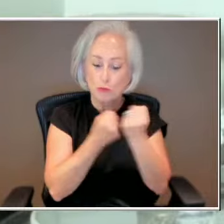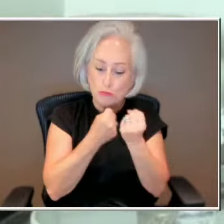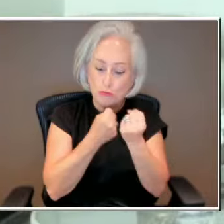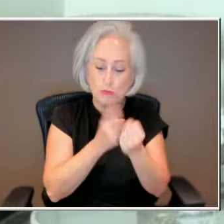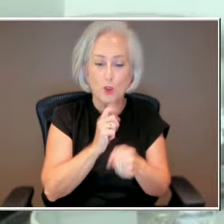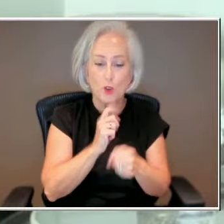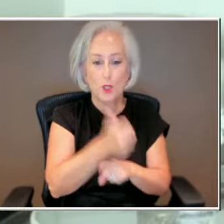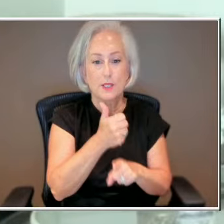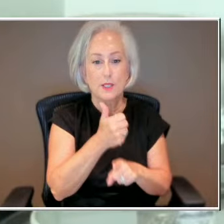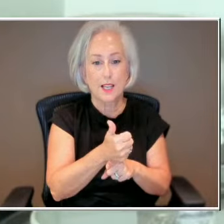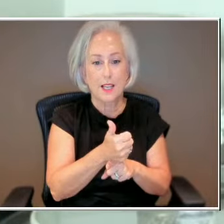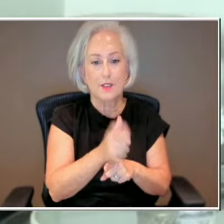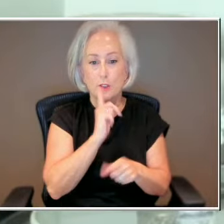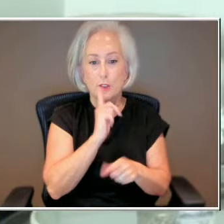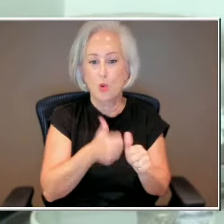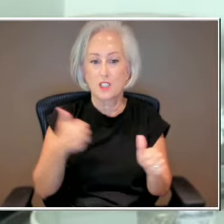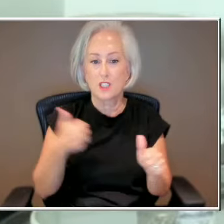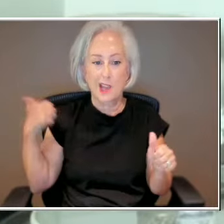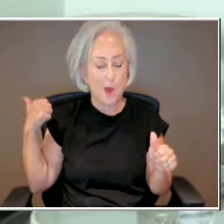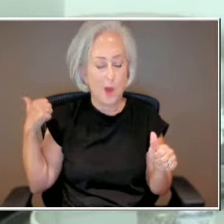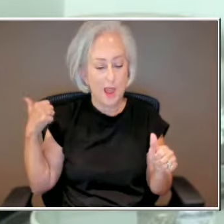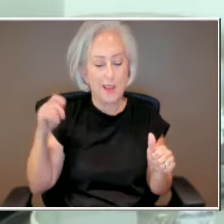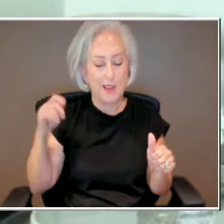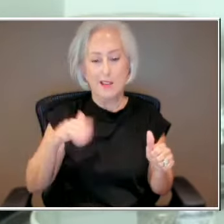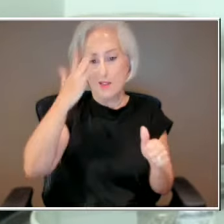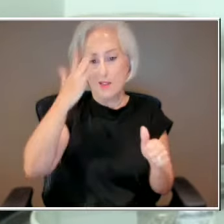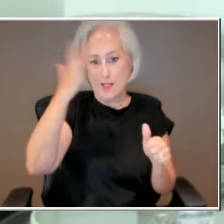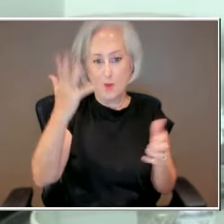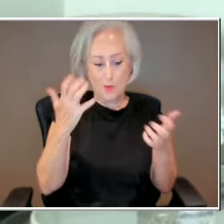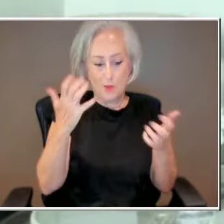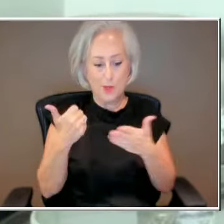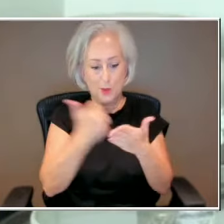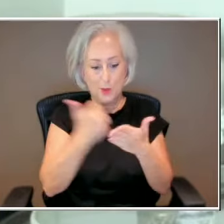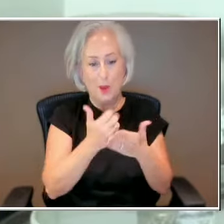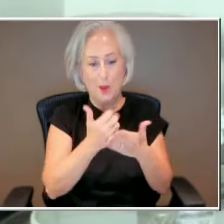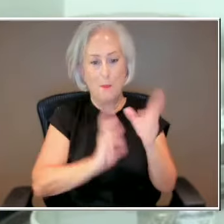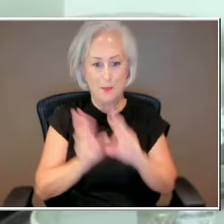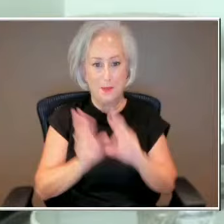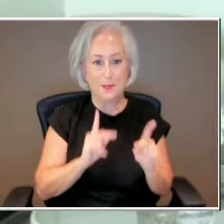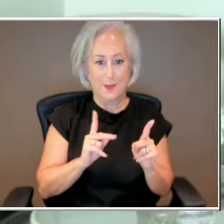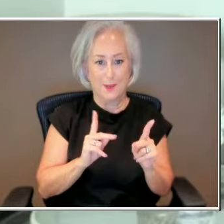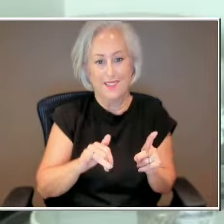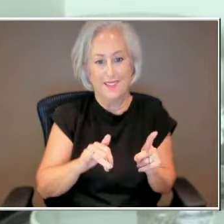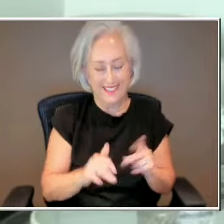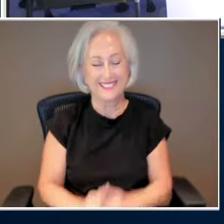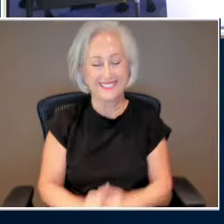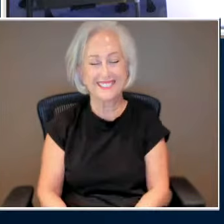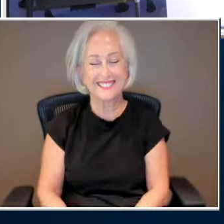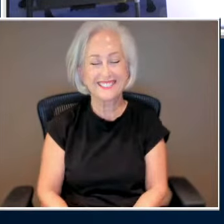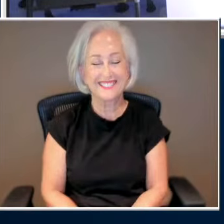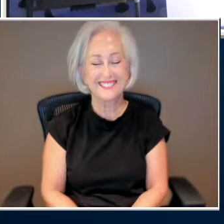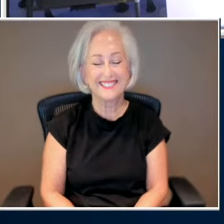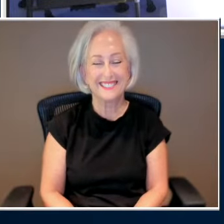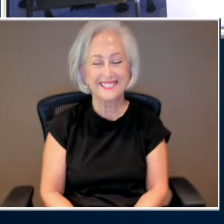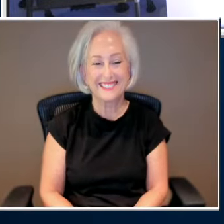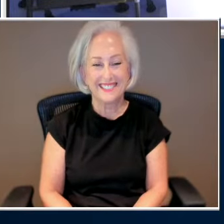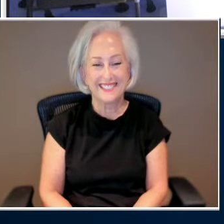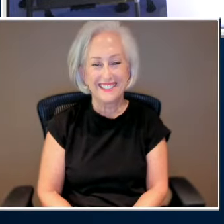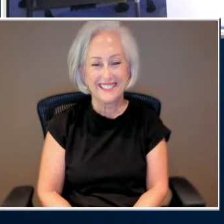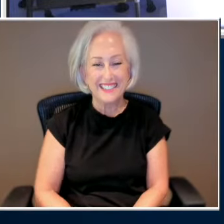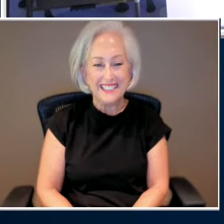away. We want to help people. That's why we all went into medicine. So please let us help you. Tell us what's going on. Dr. Sharma?